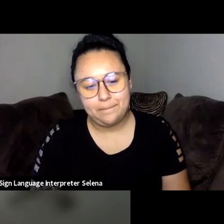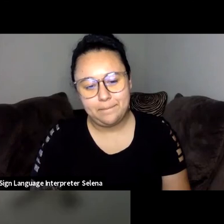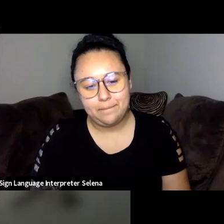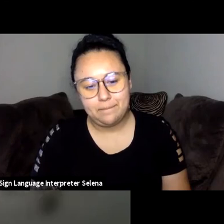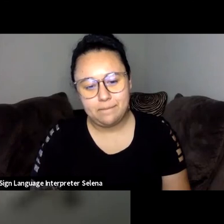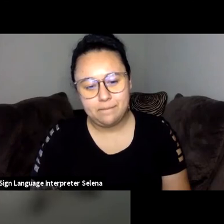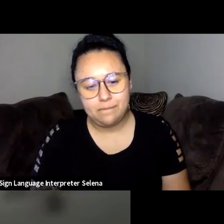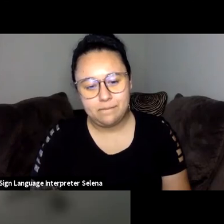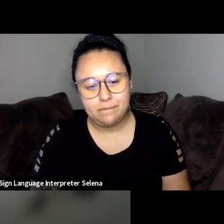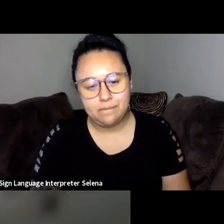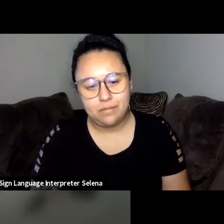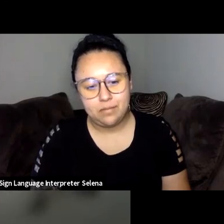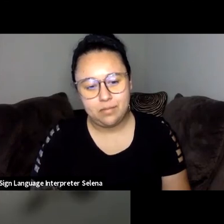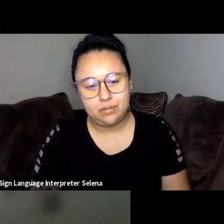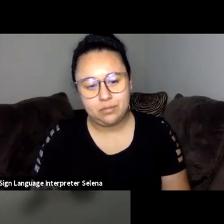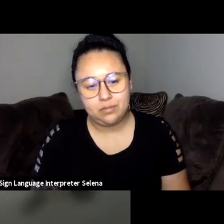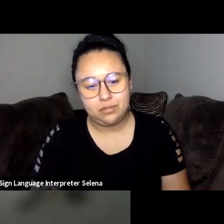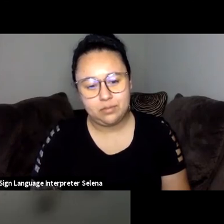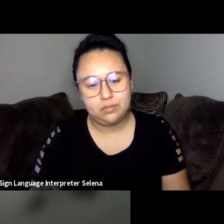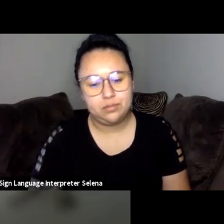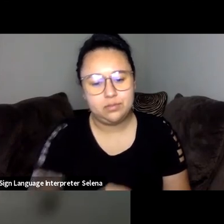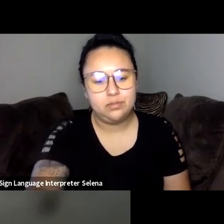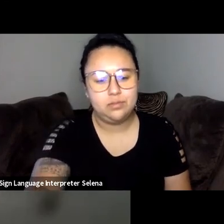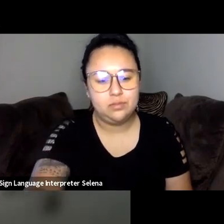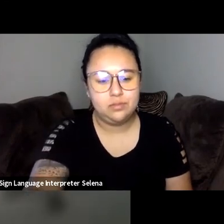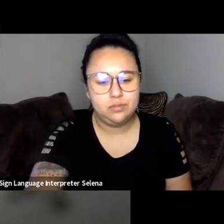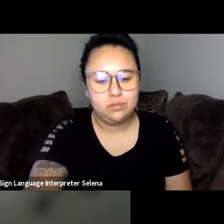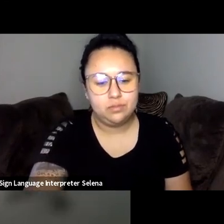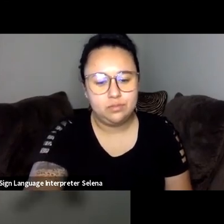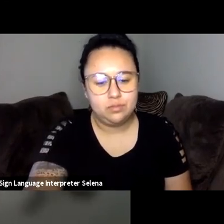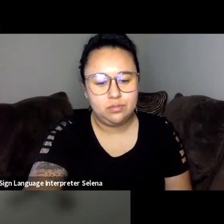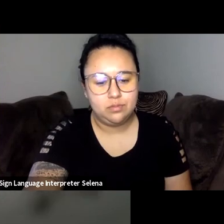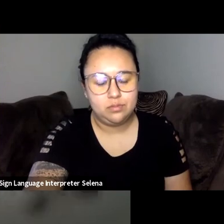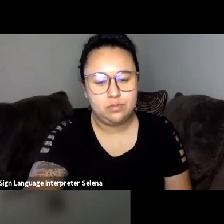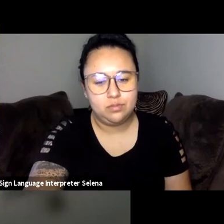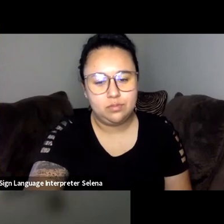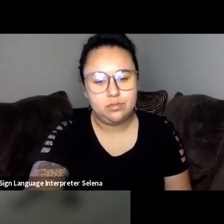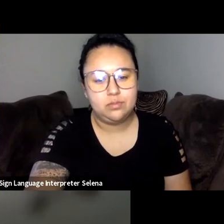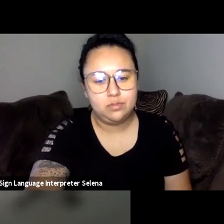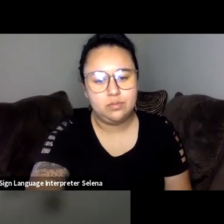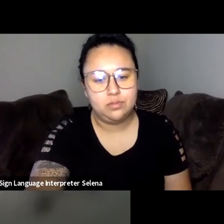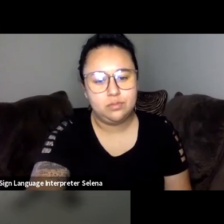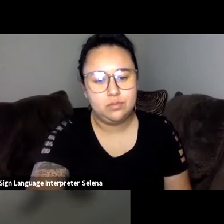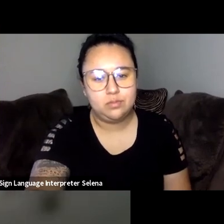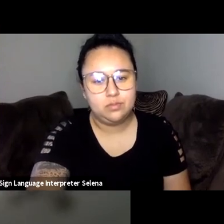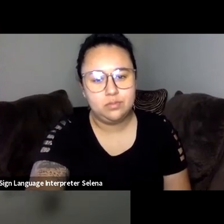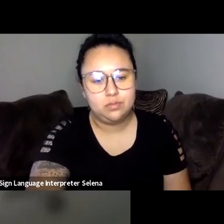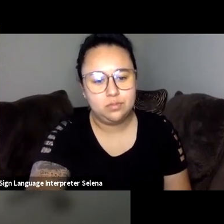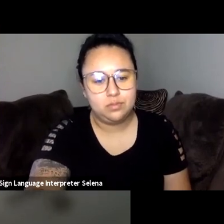we do at LensCrafters is for every sight that makes your life special. Book your annual eye exam now. LensCrafters, because